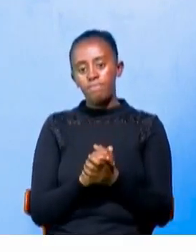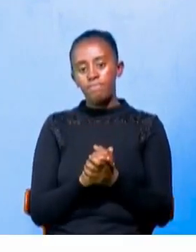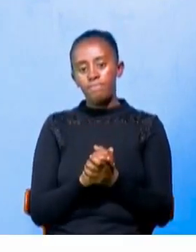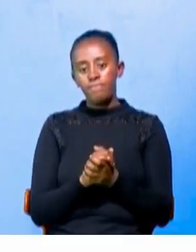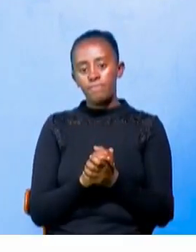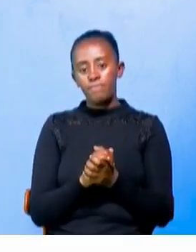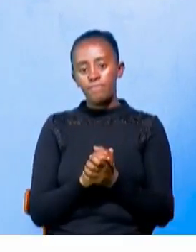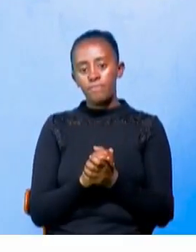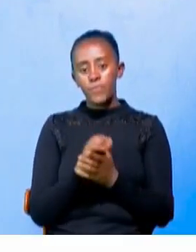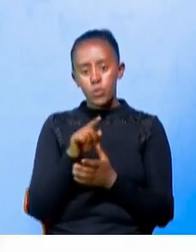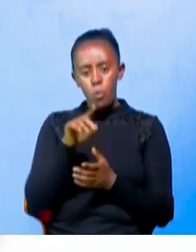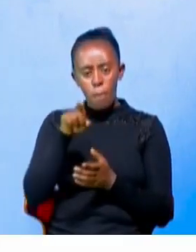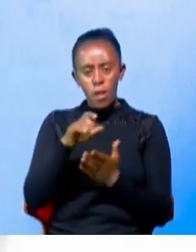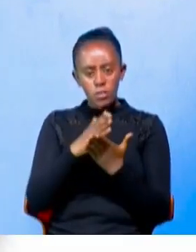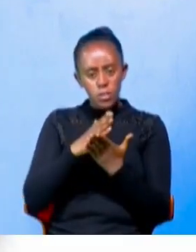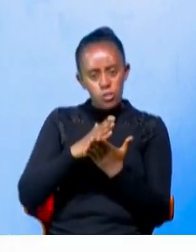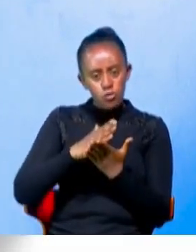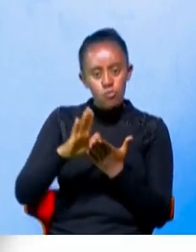You must remove